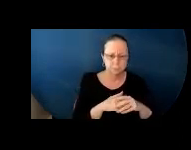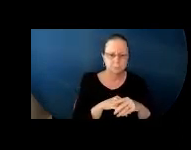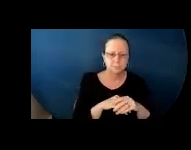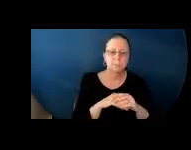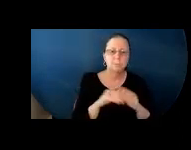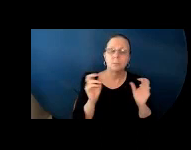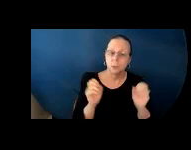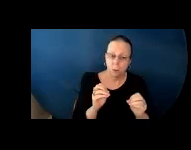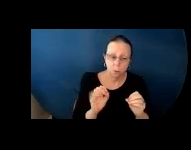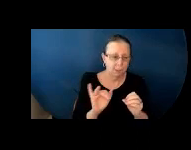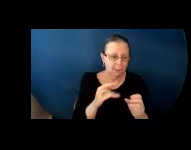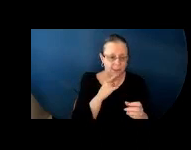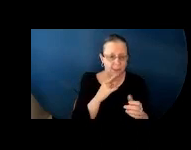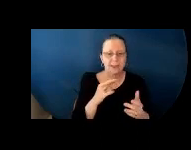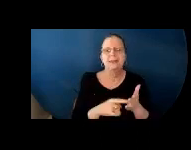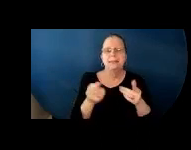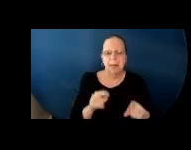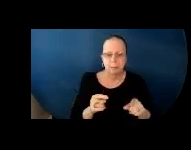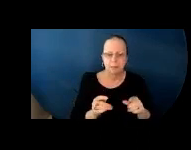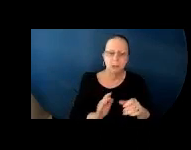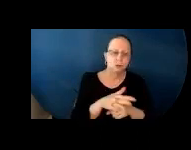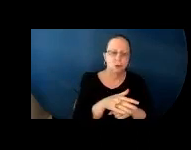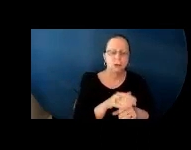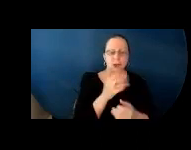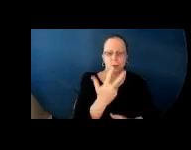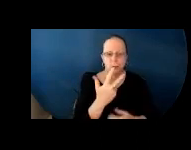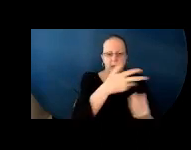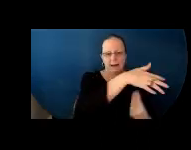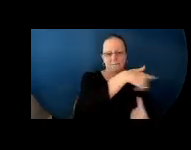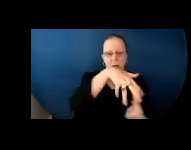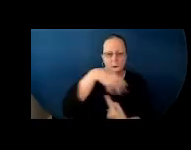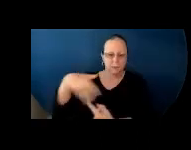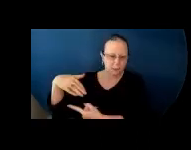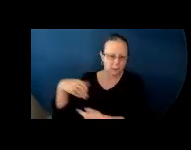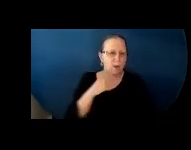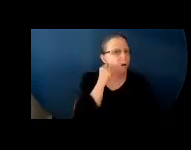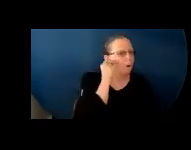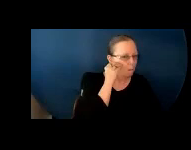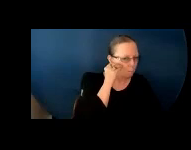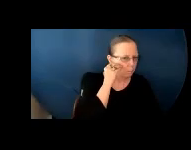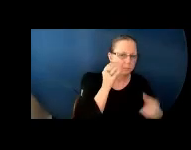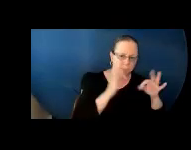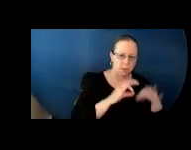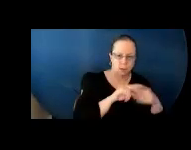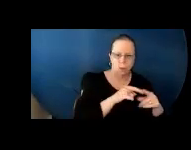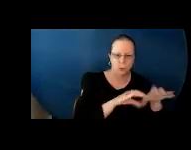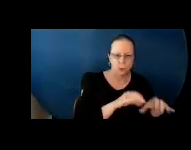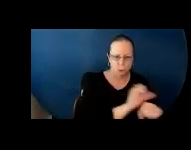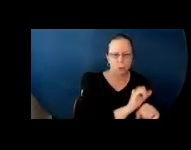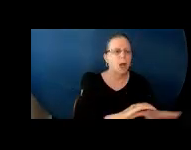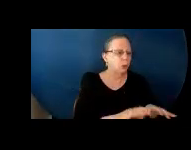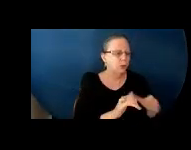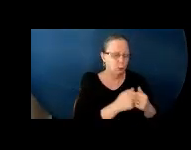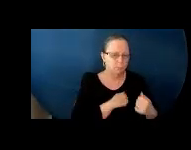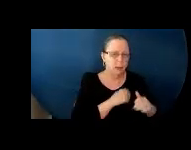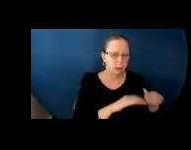So as I said, right, this happens across 3 environments: home, work, and school. So at home, decide when to complete chores. I do that with my children all the